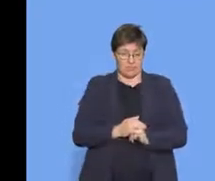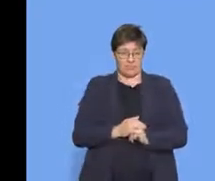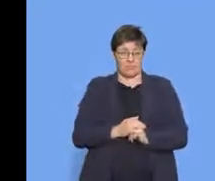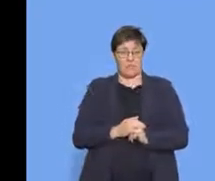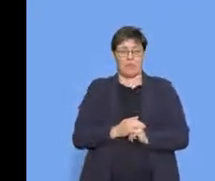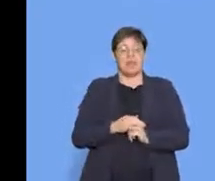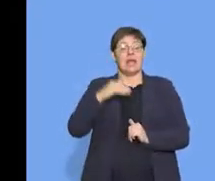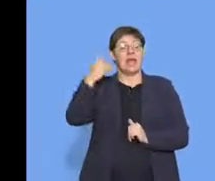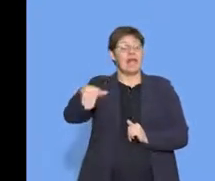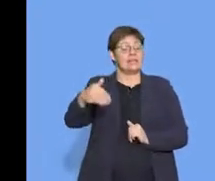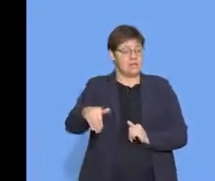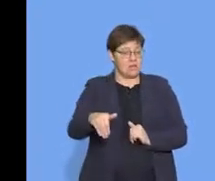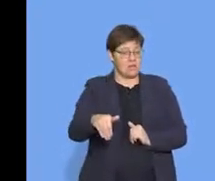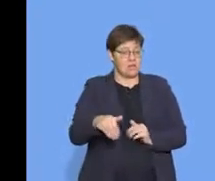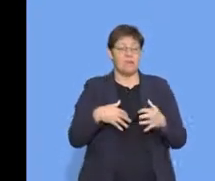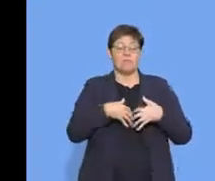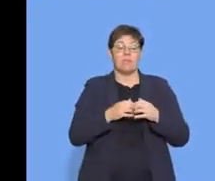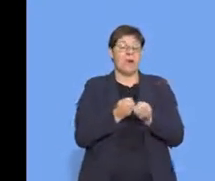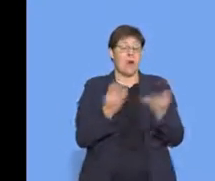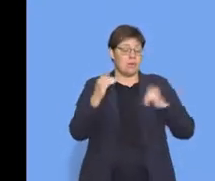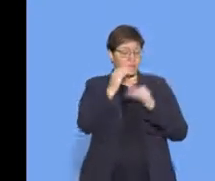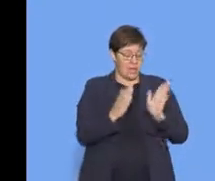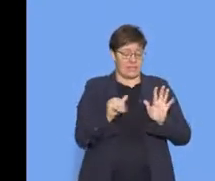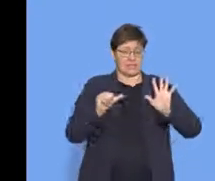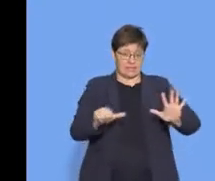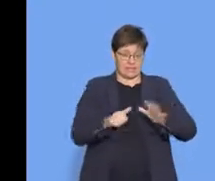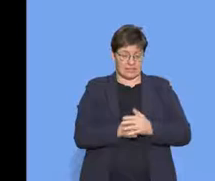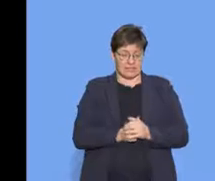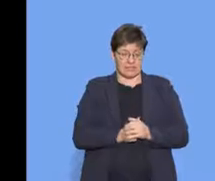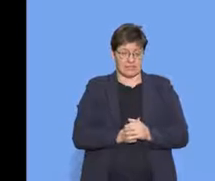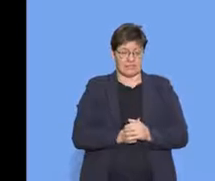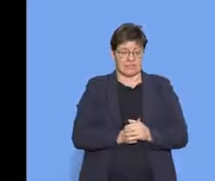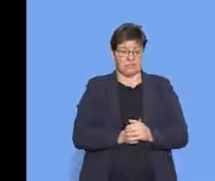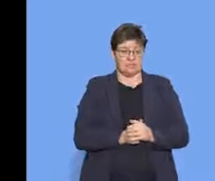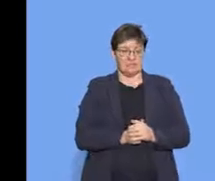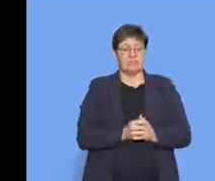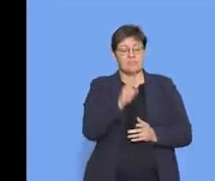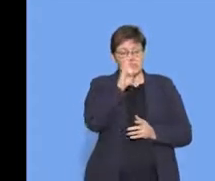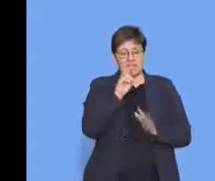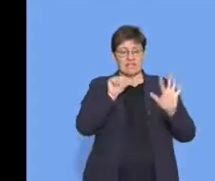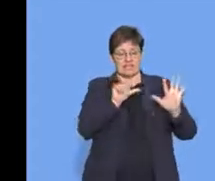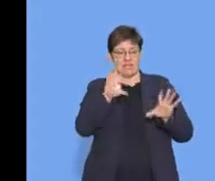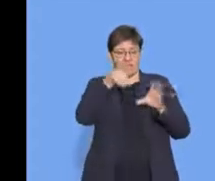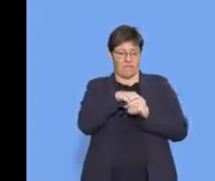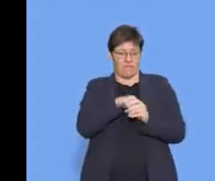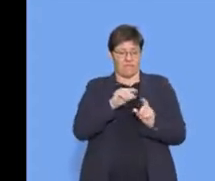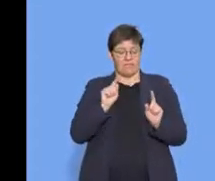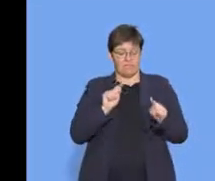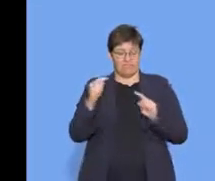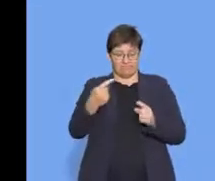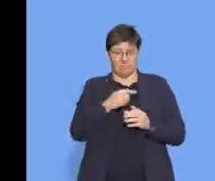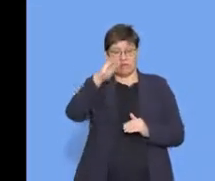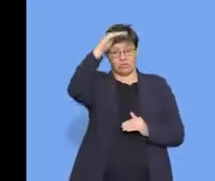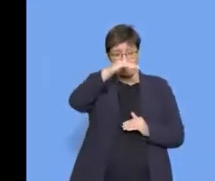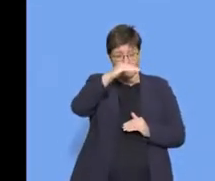cube's exterior is made of 6 squares. So we can see over here, there are 6 squares involved. So I've